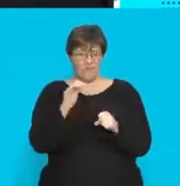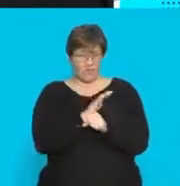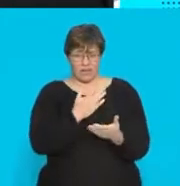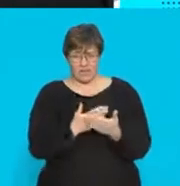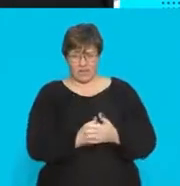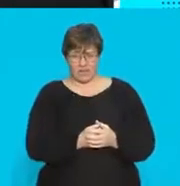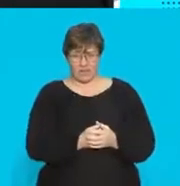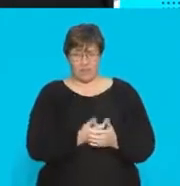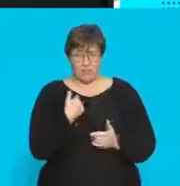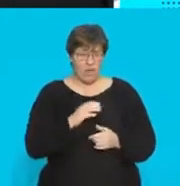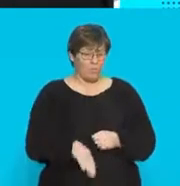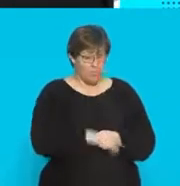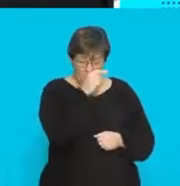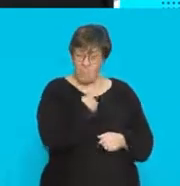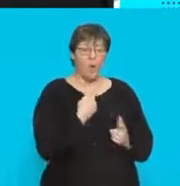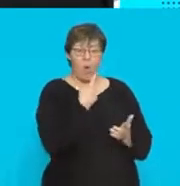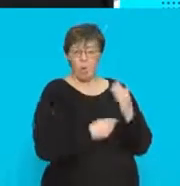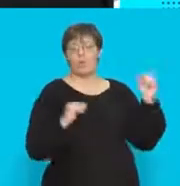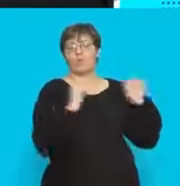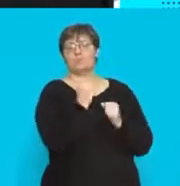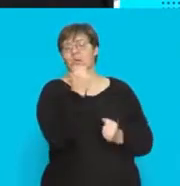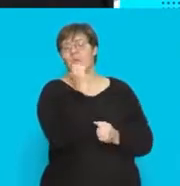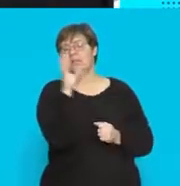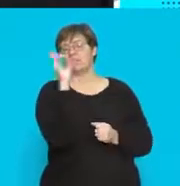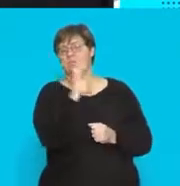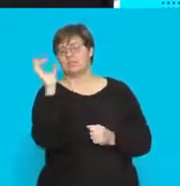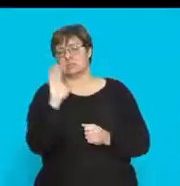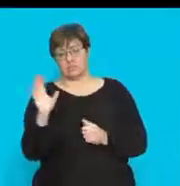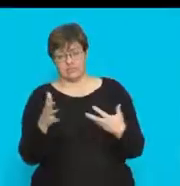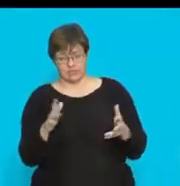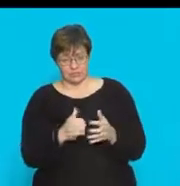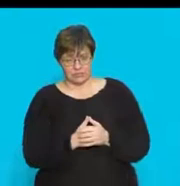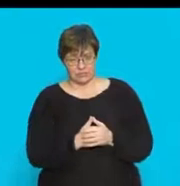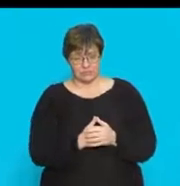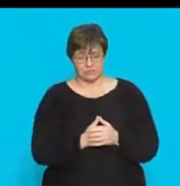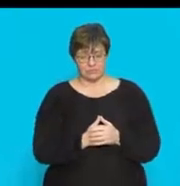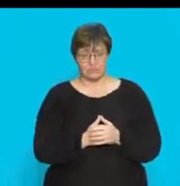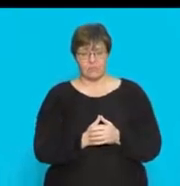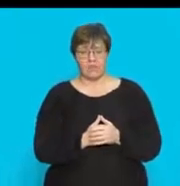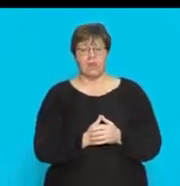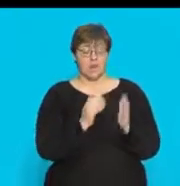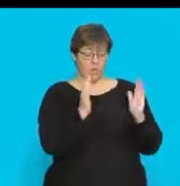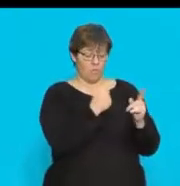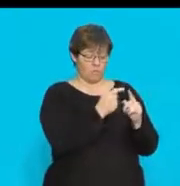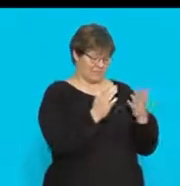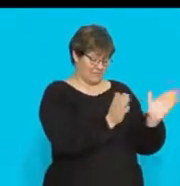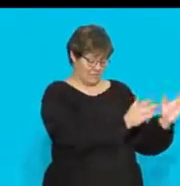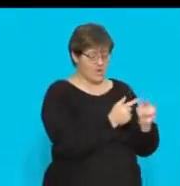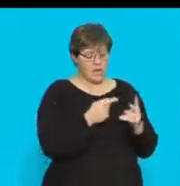I was growing up, we only had them during the winter. Now, if we have a look at the